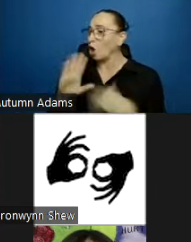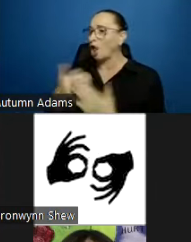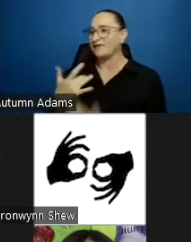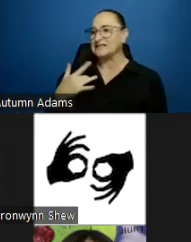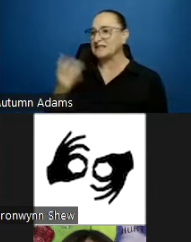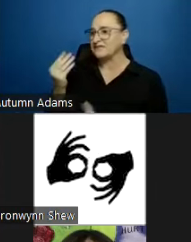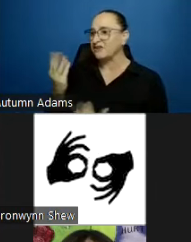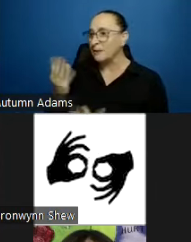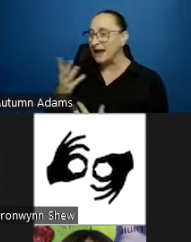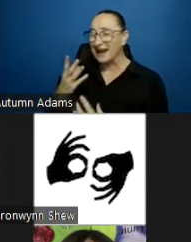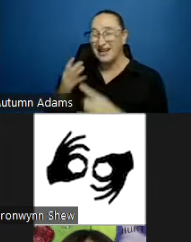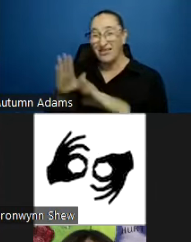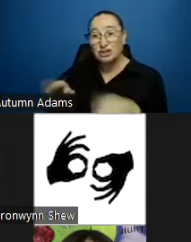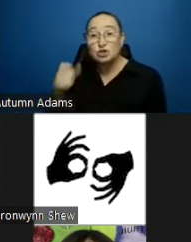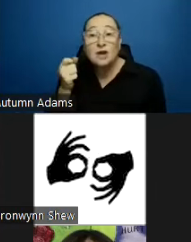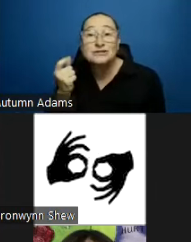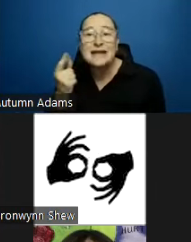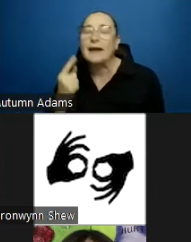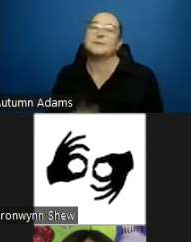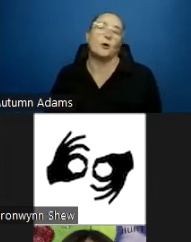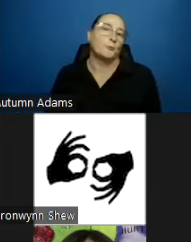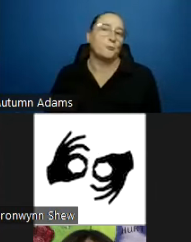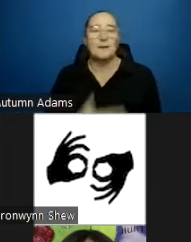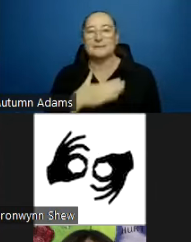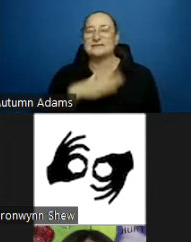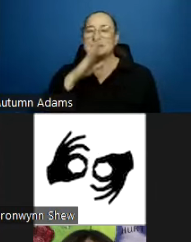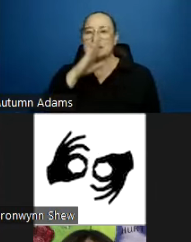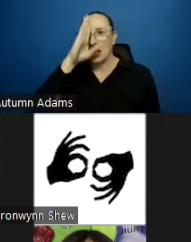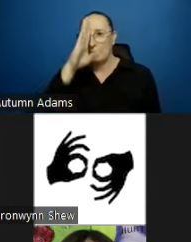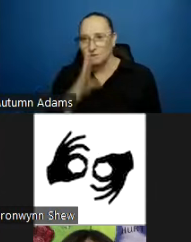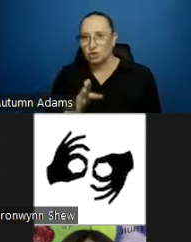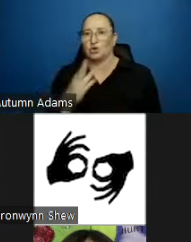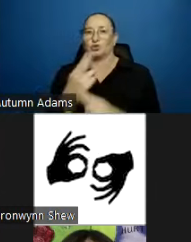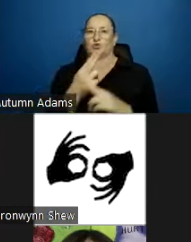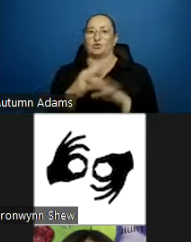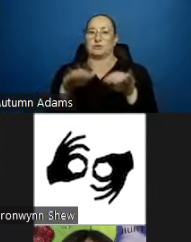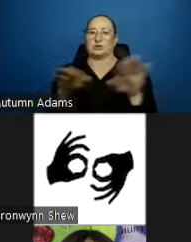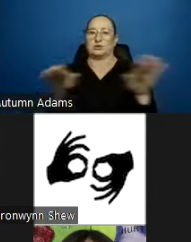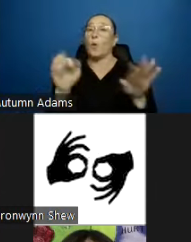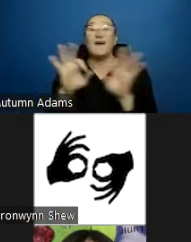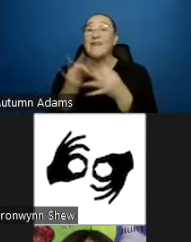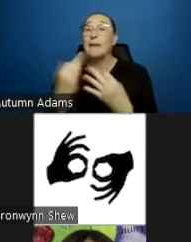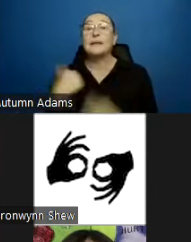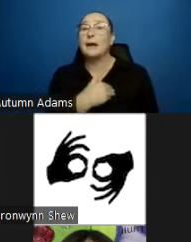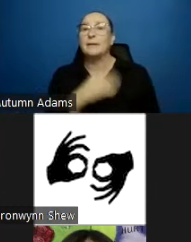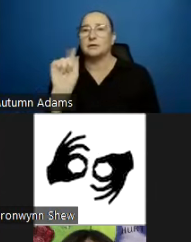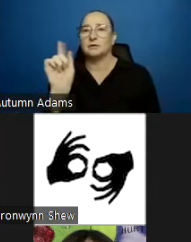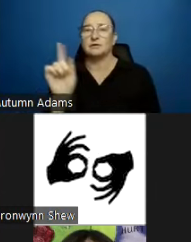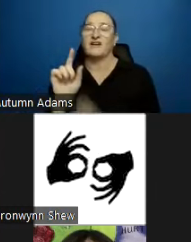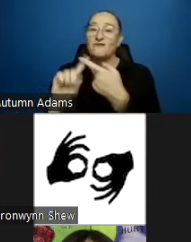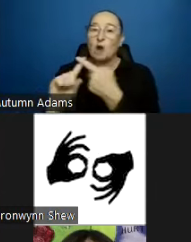Will they understand it? No. So again, please never use the children or family members,